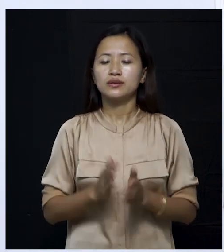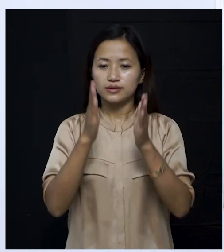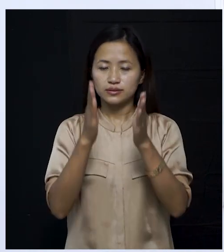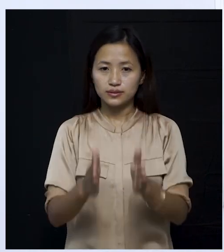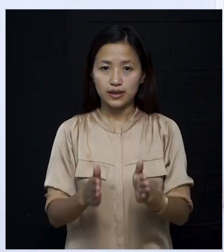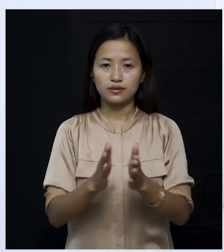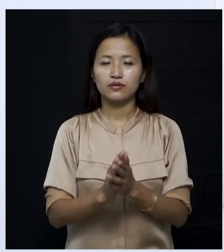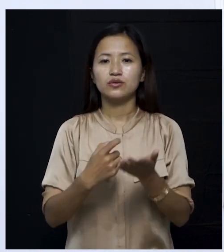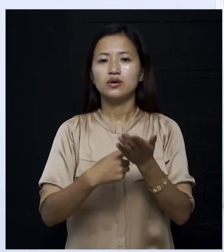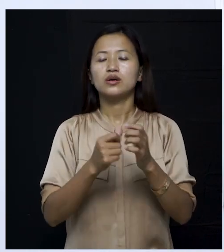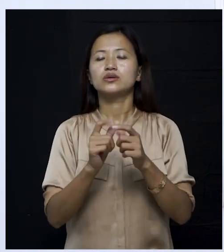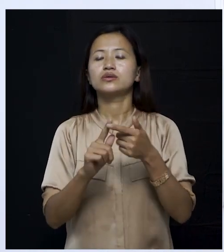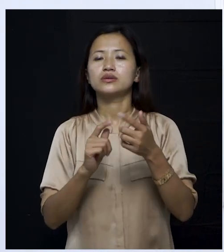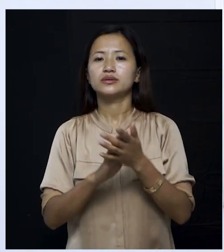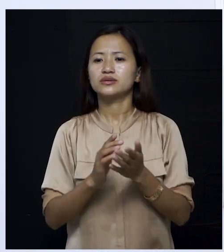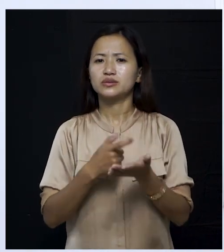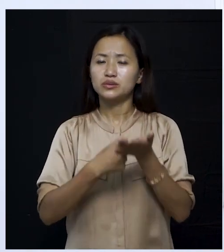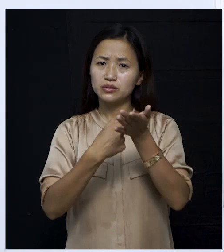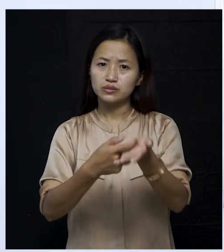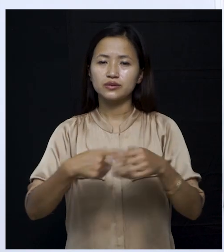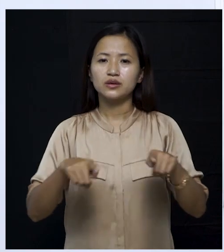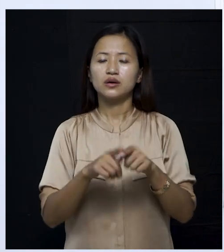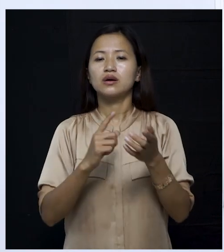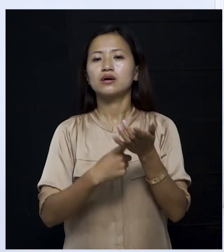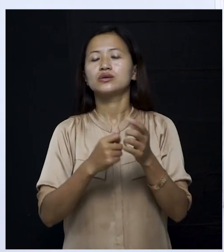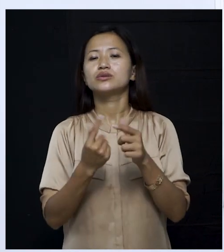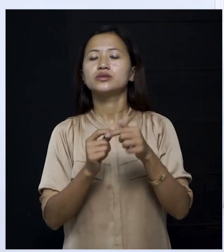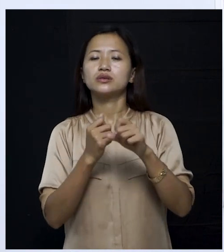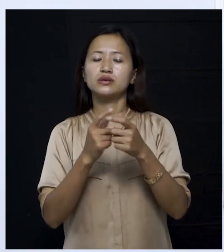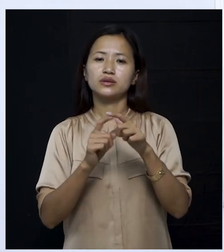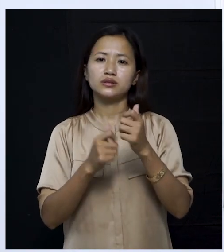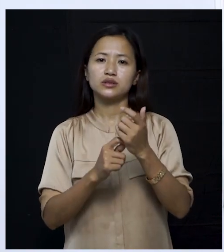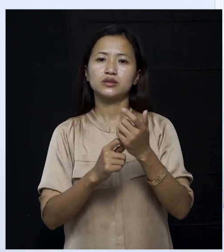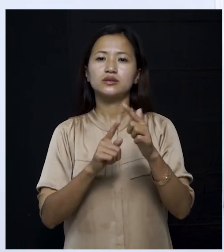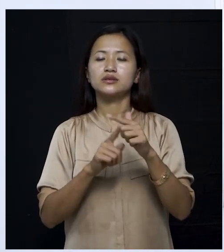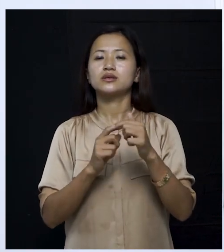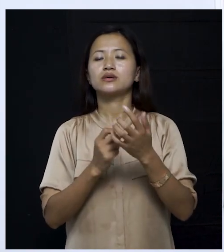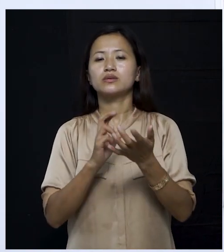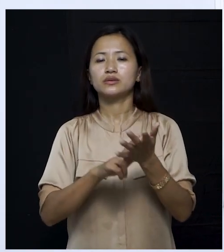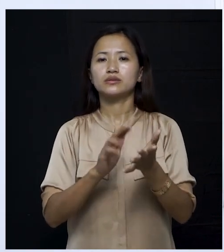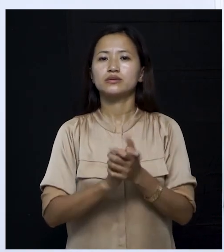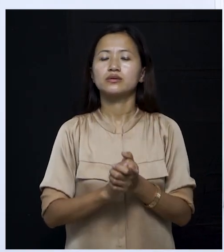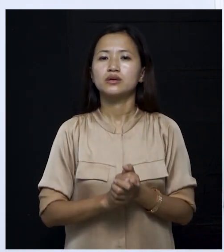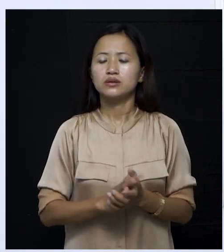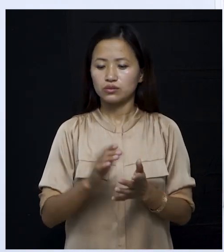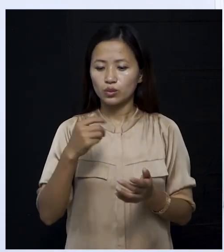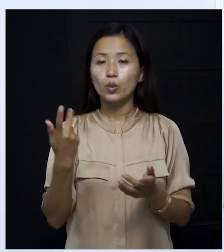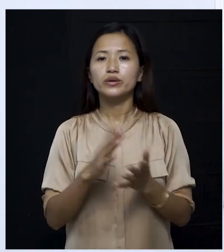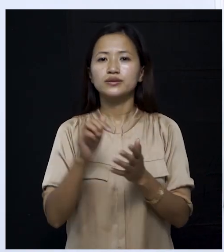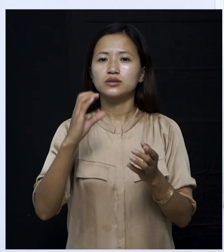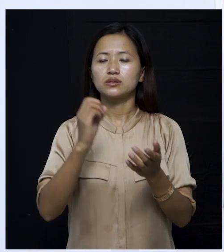of rules and regulation. Okay, then in those category, that is in those institutions, we have this commercial,